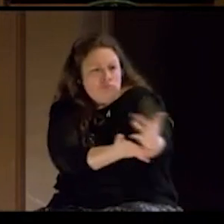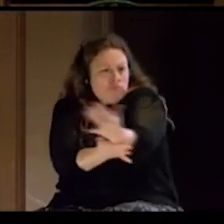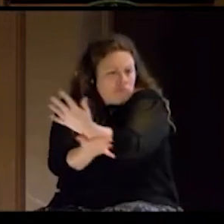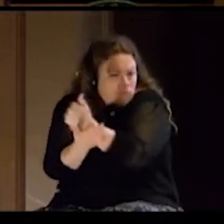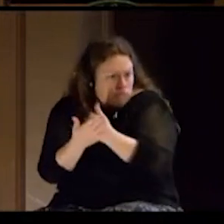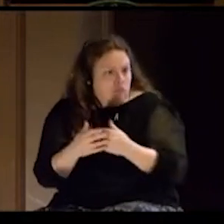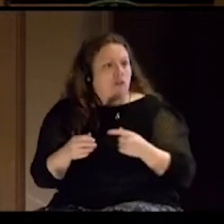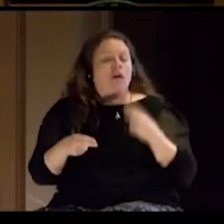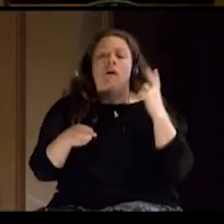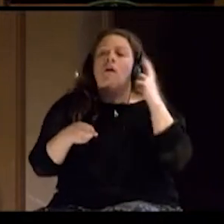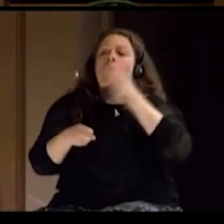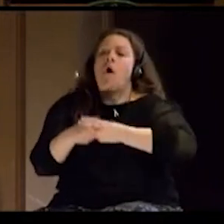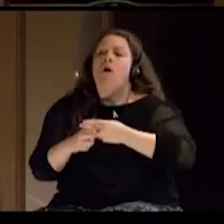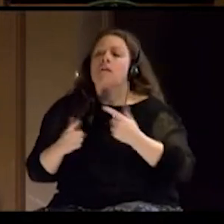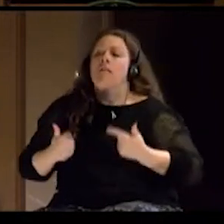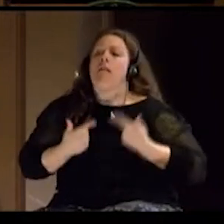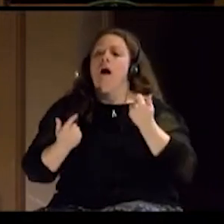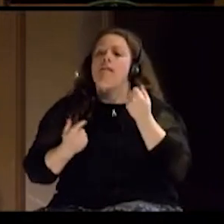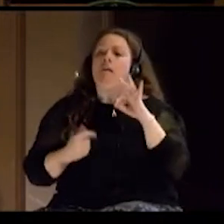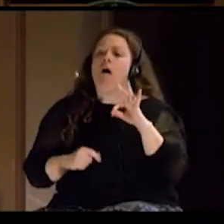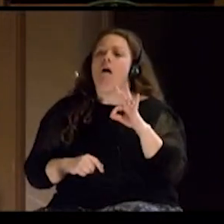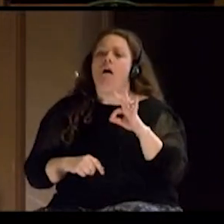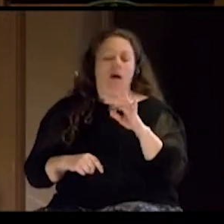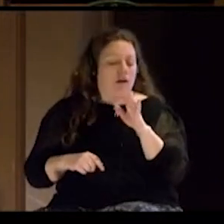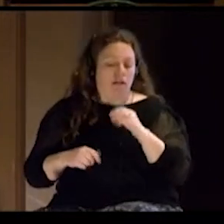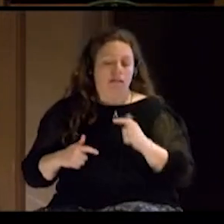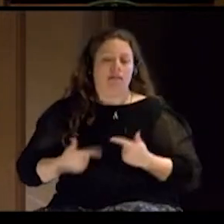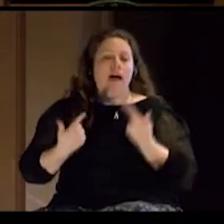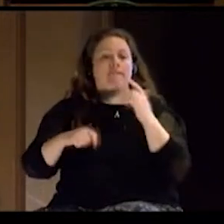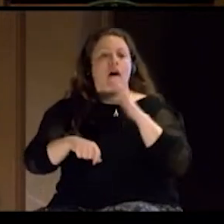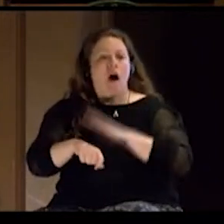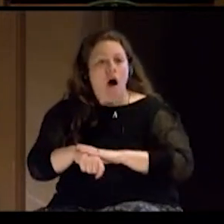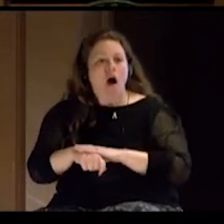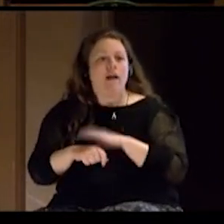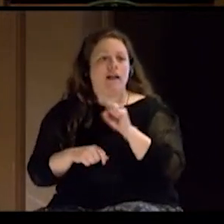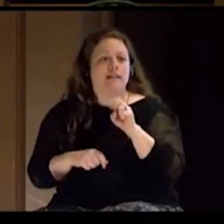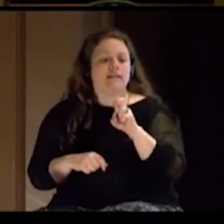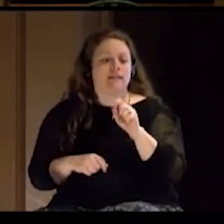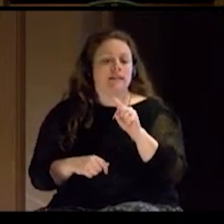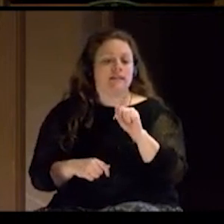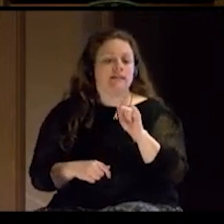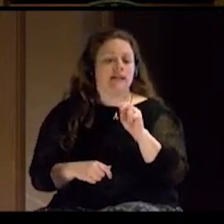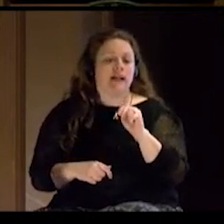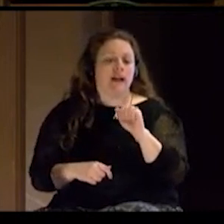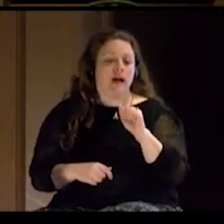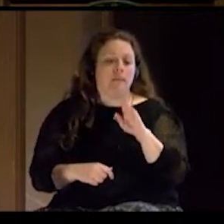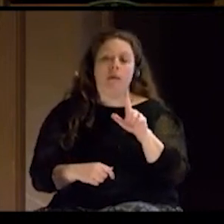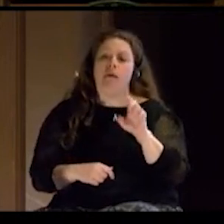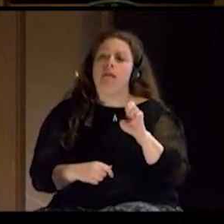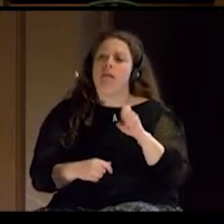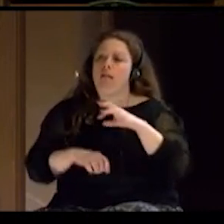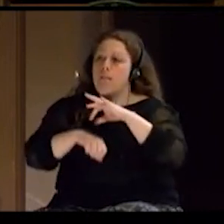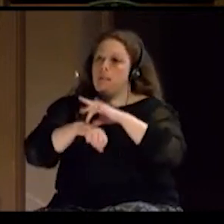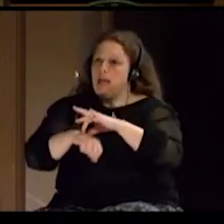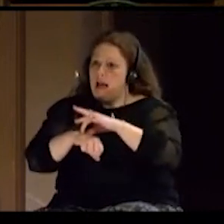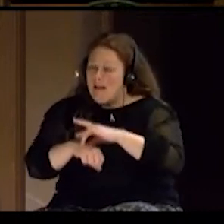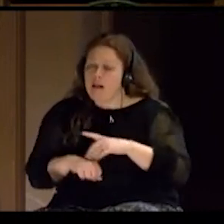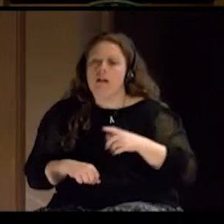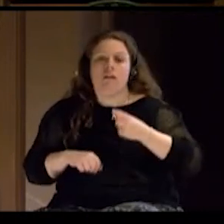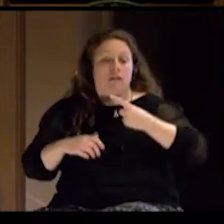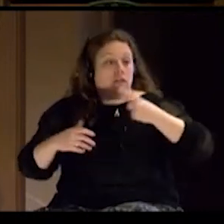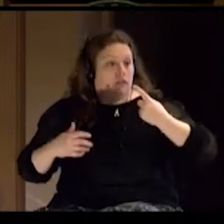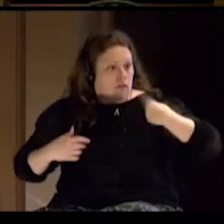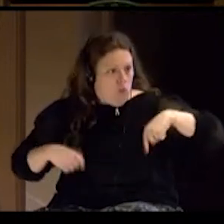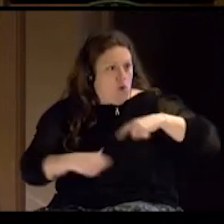Planet. In the ocean, on the land, in the air, and across the universe, we are bringing